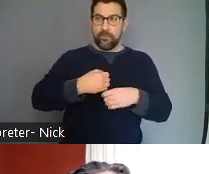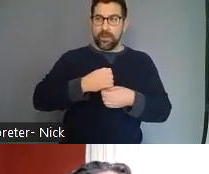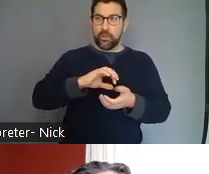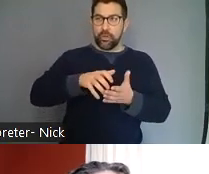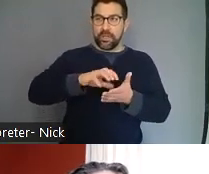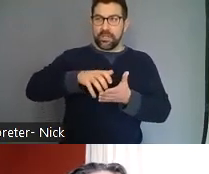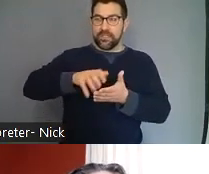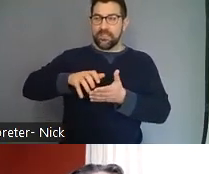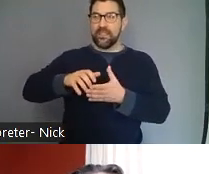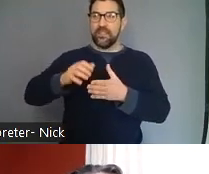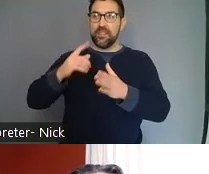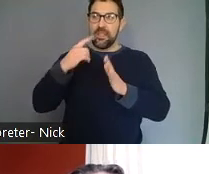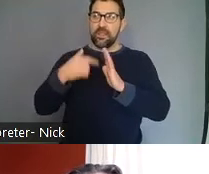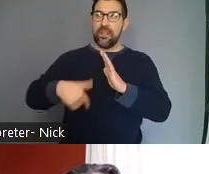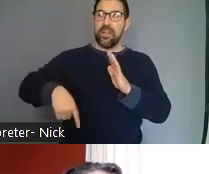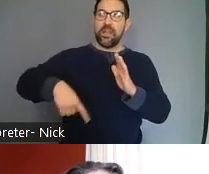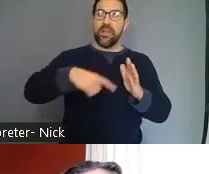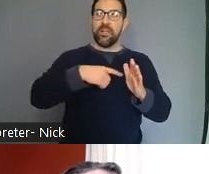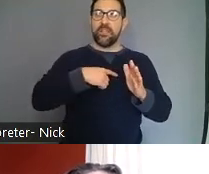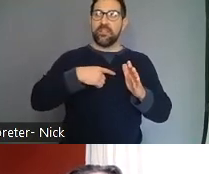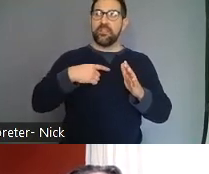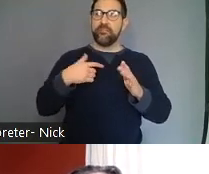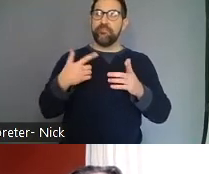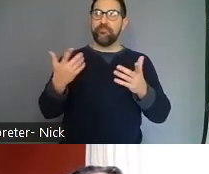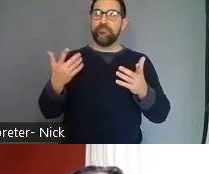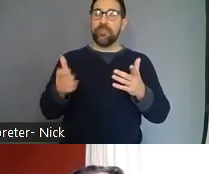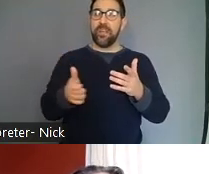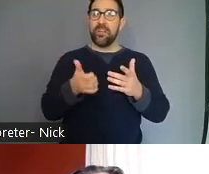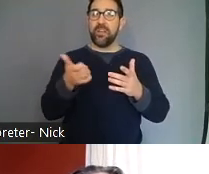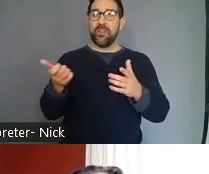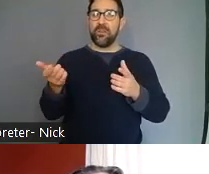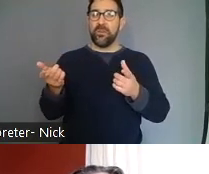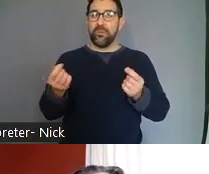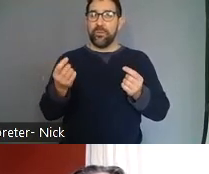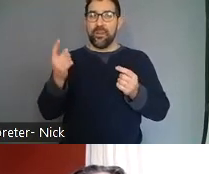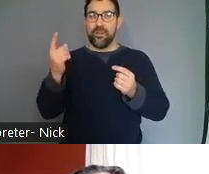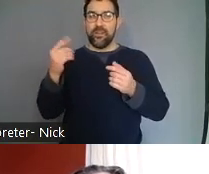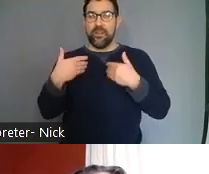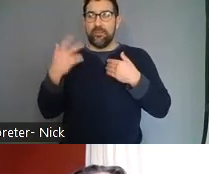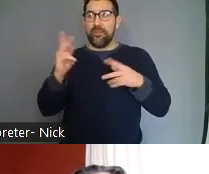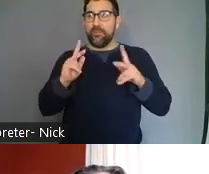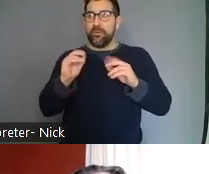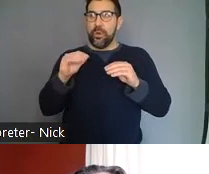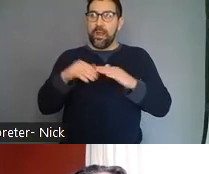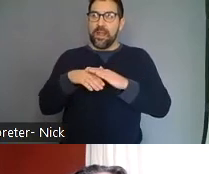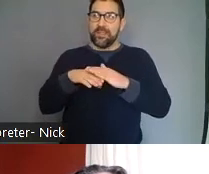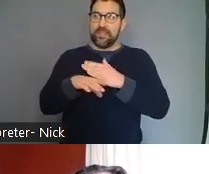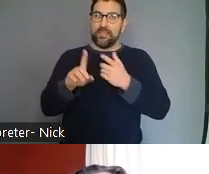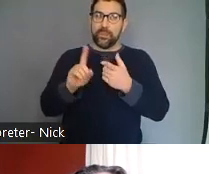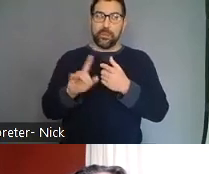our full state of existing. Another thing too is young people don't have access to